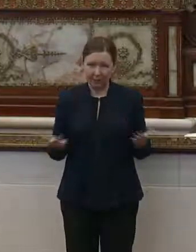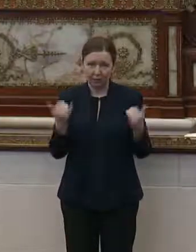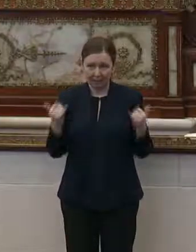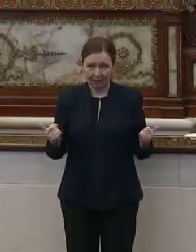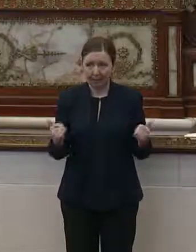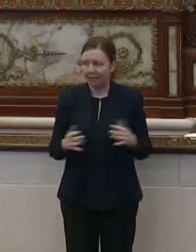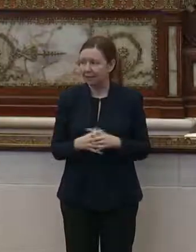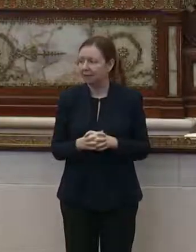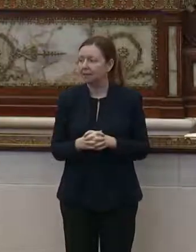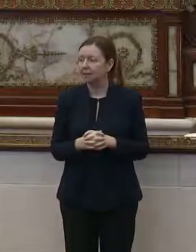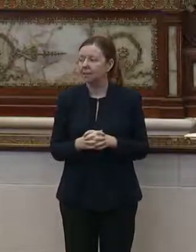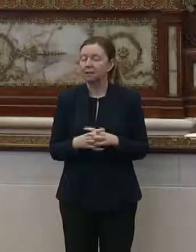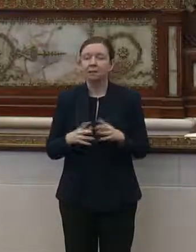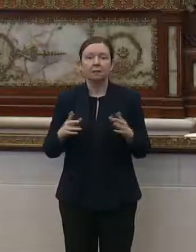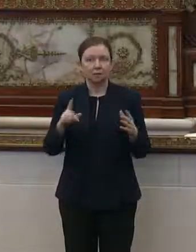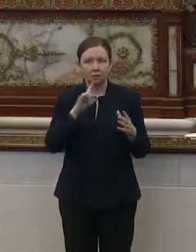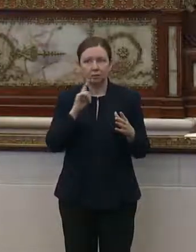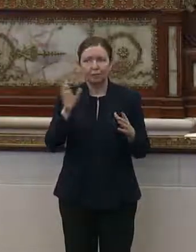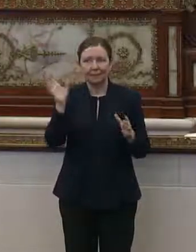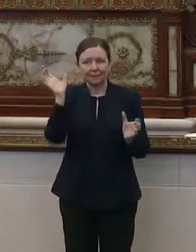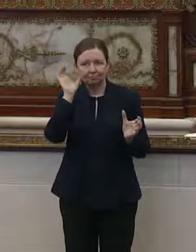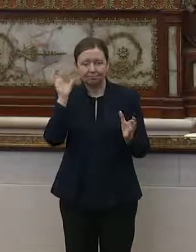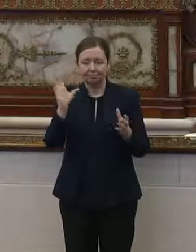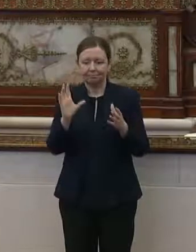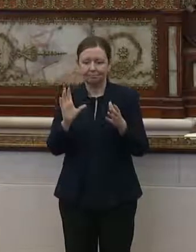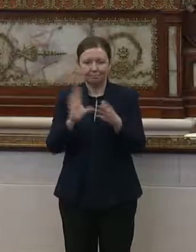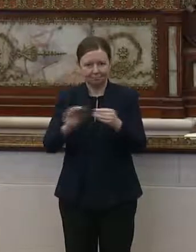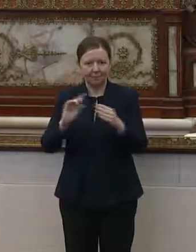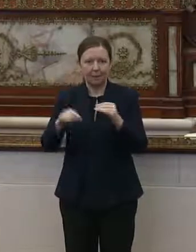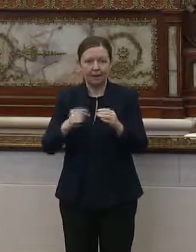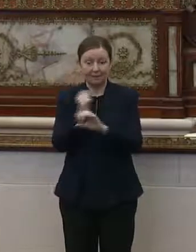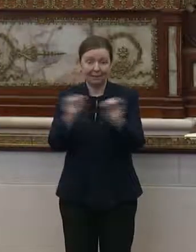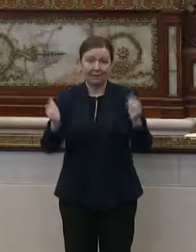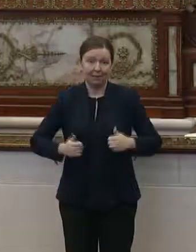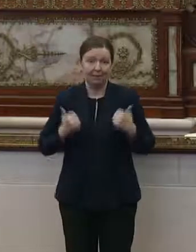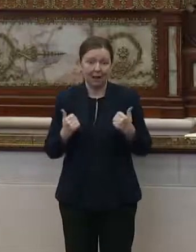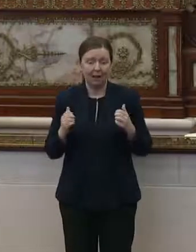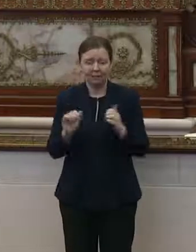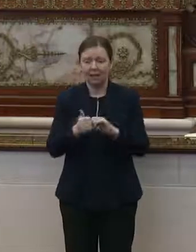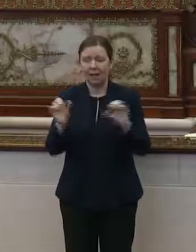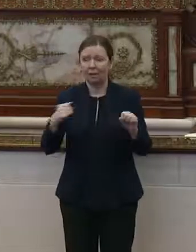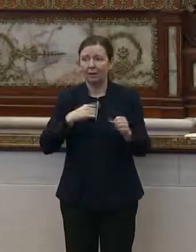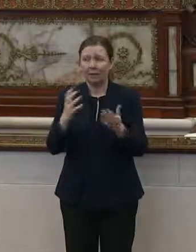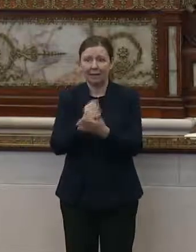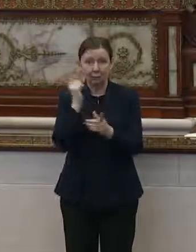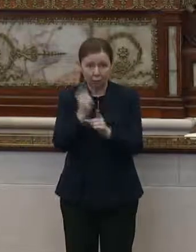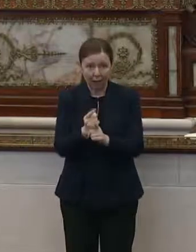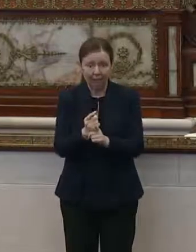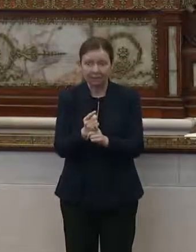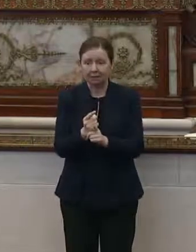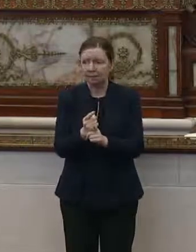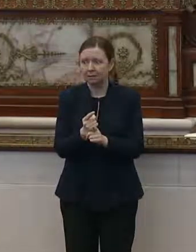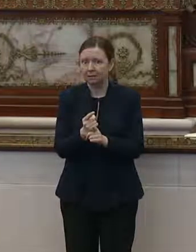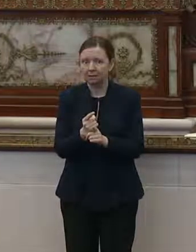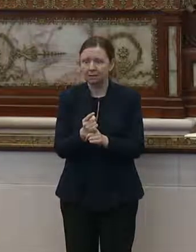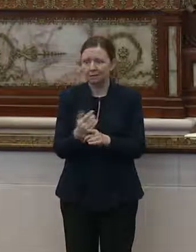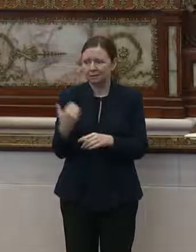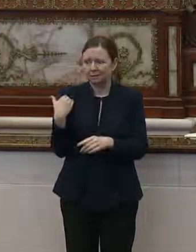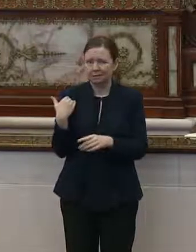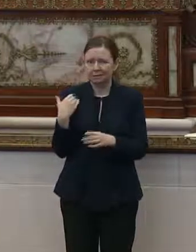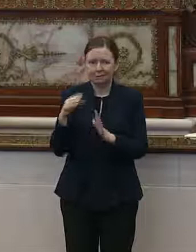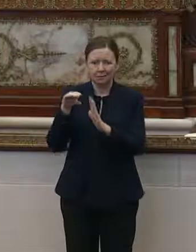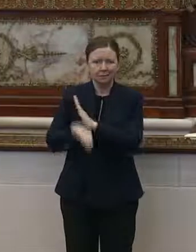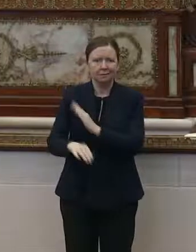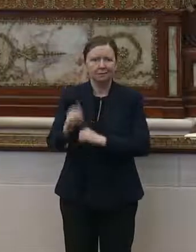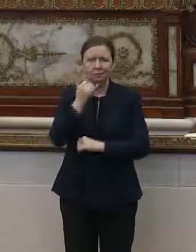today. This is really a hearing about saving lives. How can we get right what went so terribly